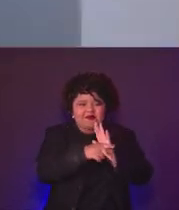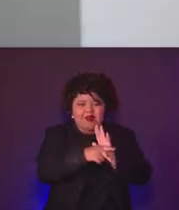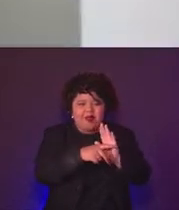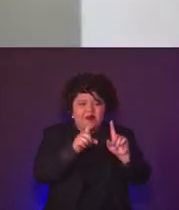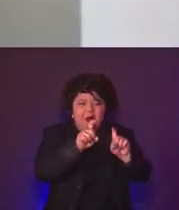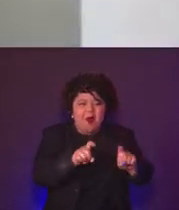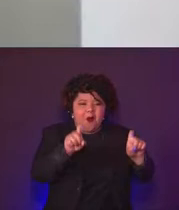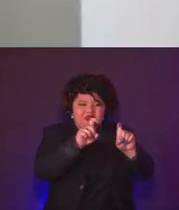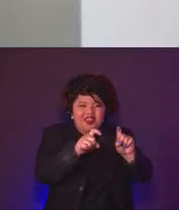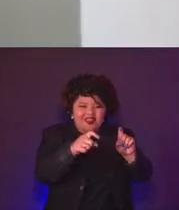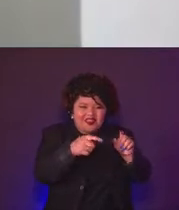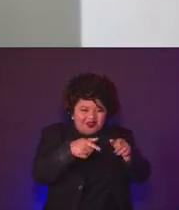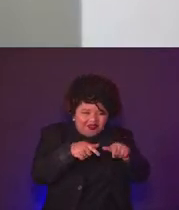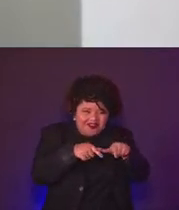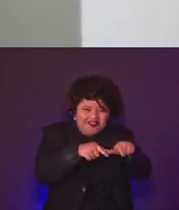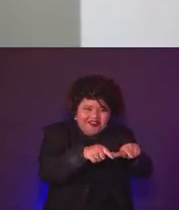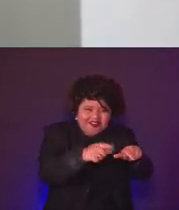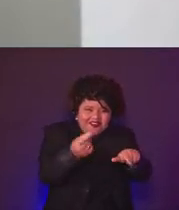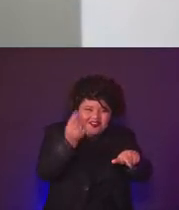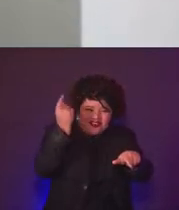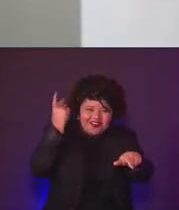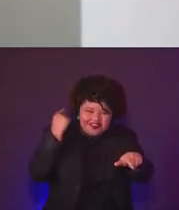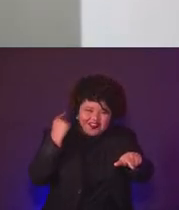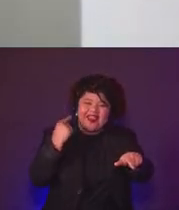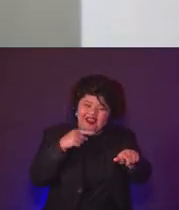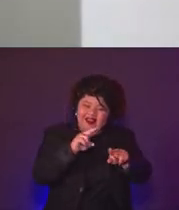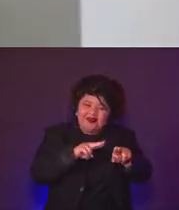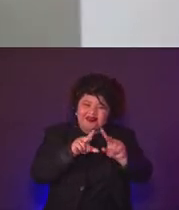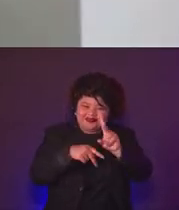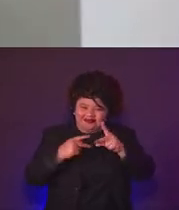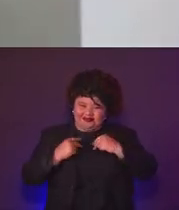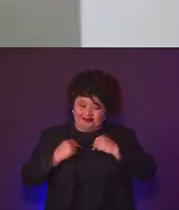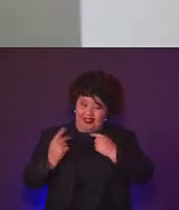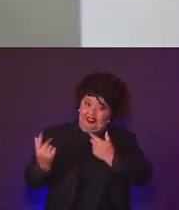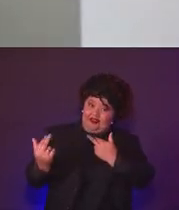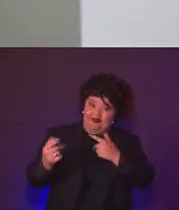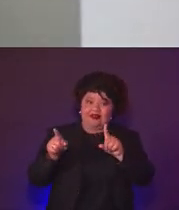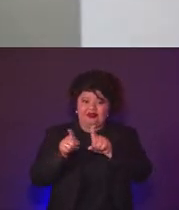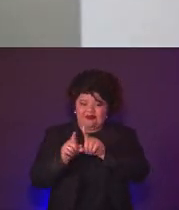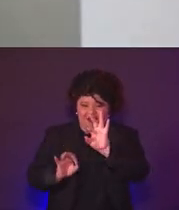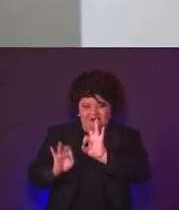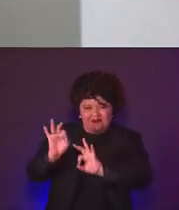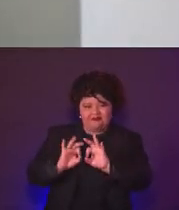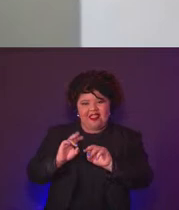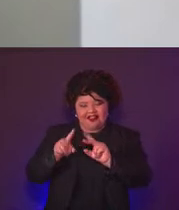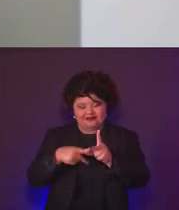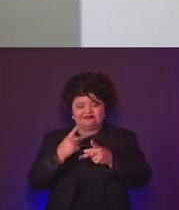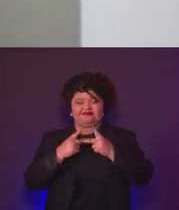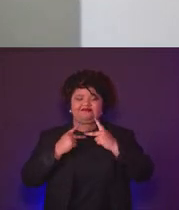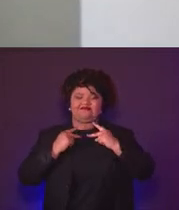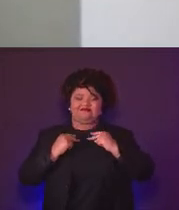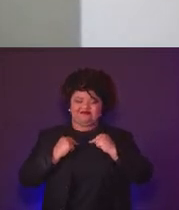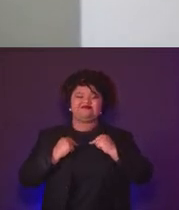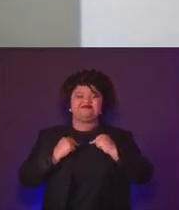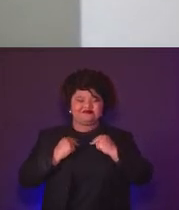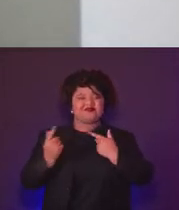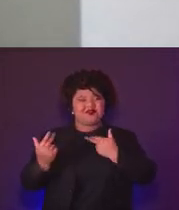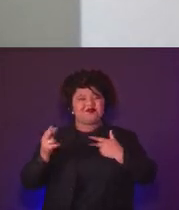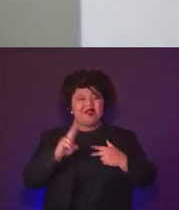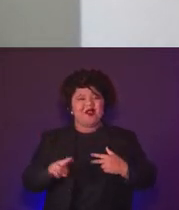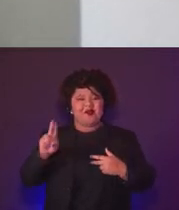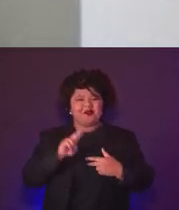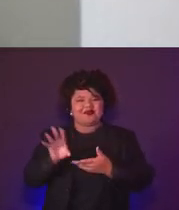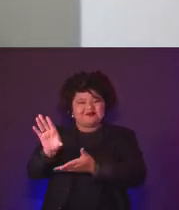I helped make the bow tie, and I wore a bow tie. Yeah, absolutely. I met Phil when I was training director at